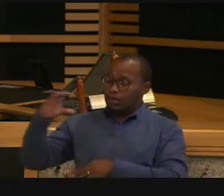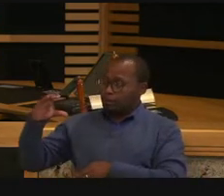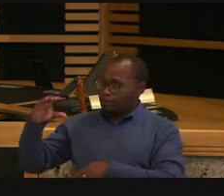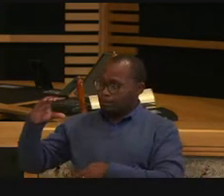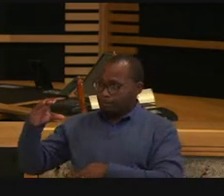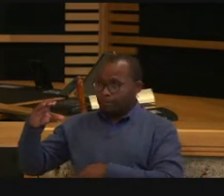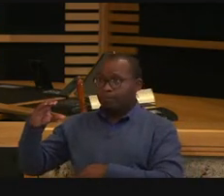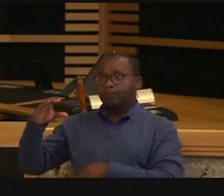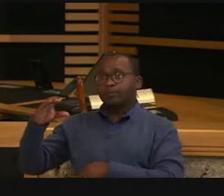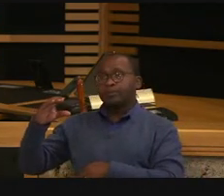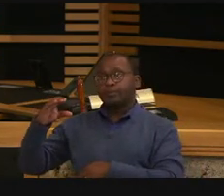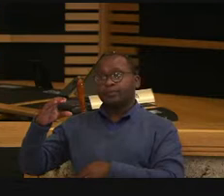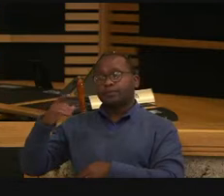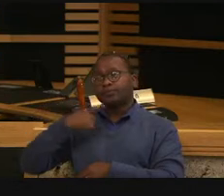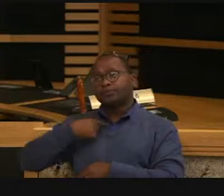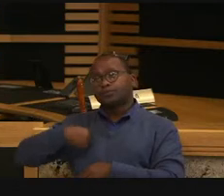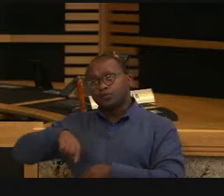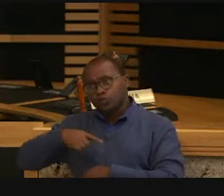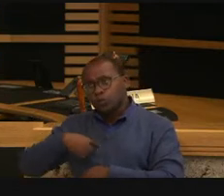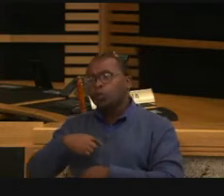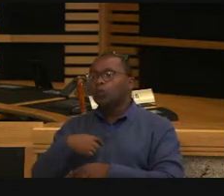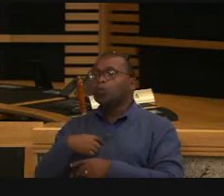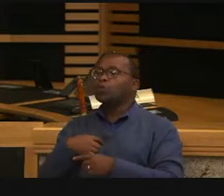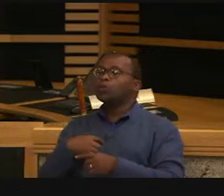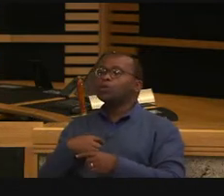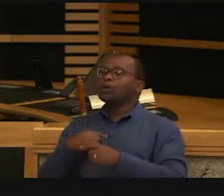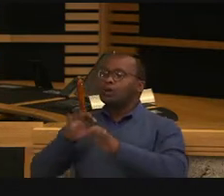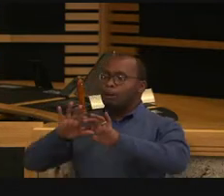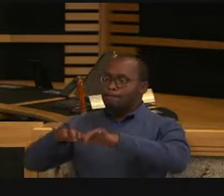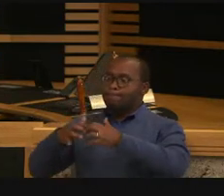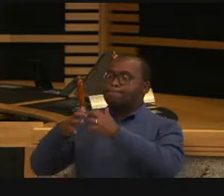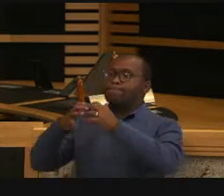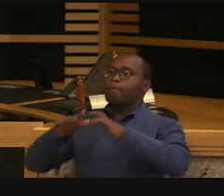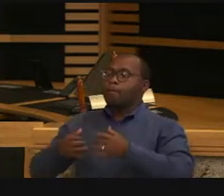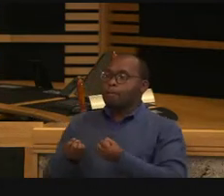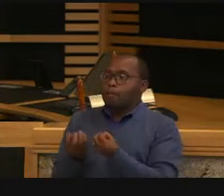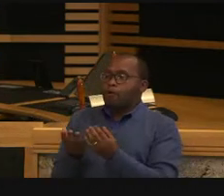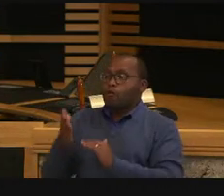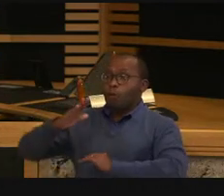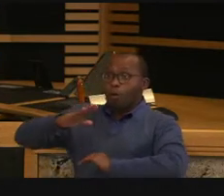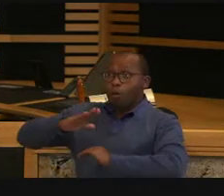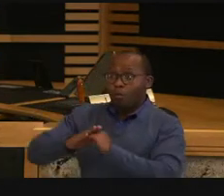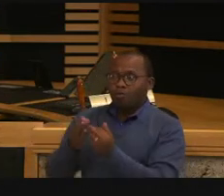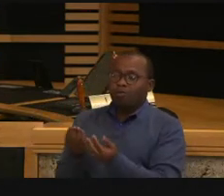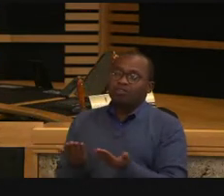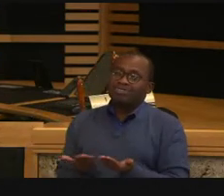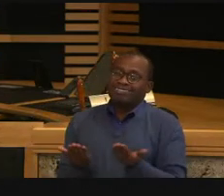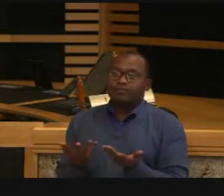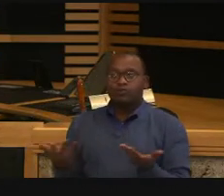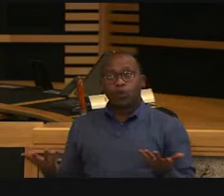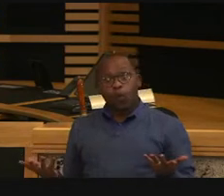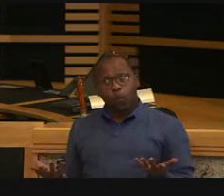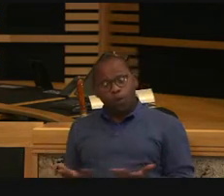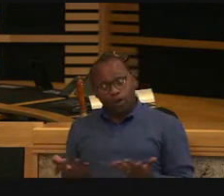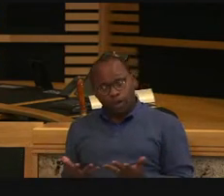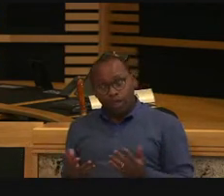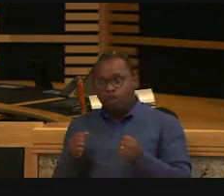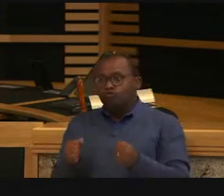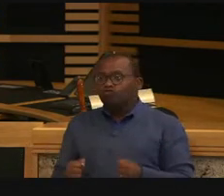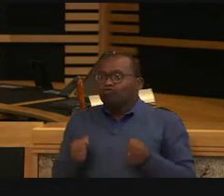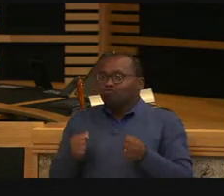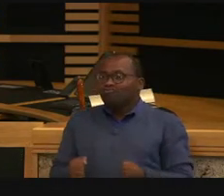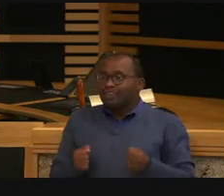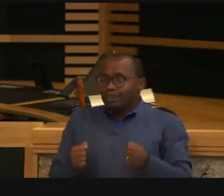will revitalize rail transportation for both freight and passenger services. And in order to